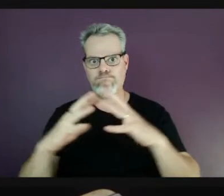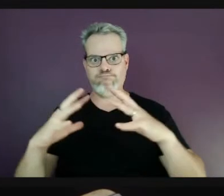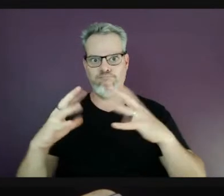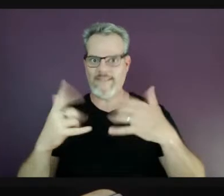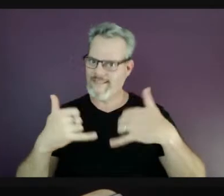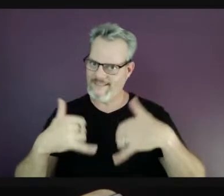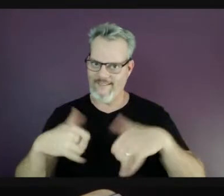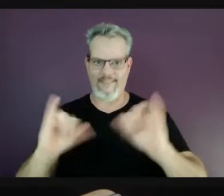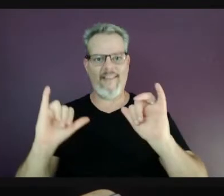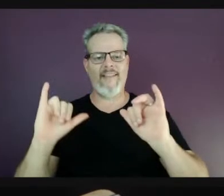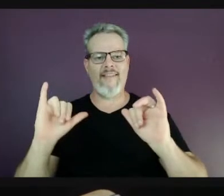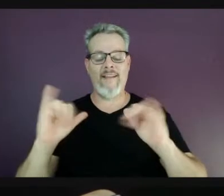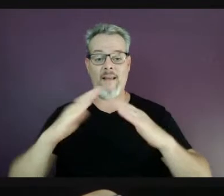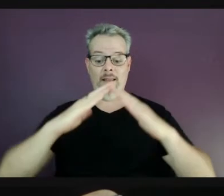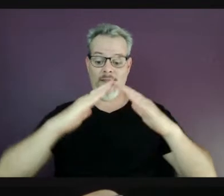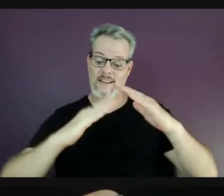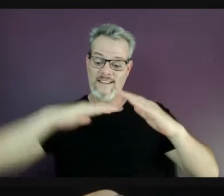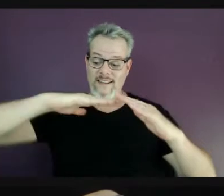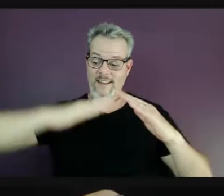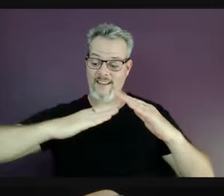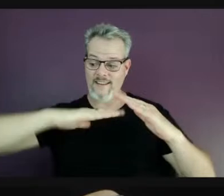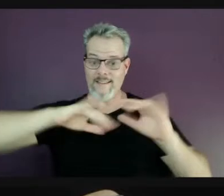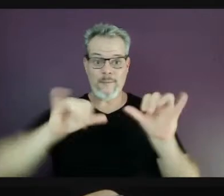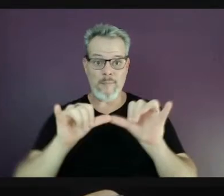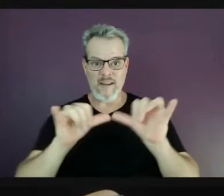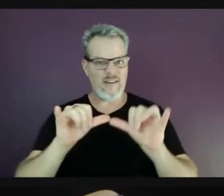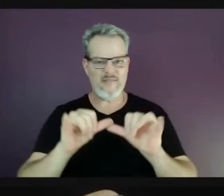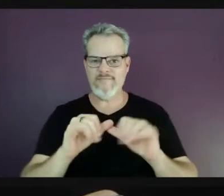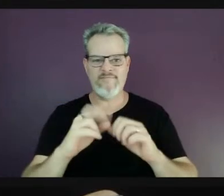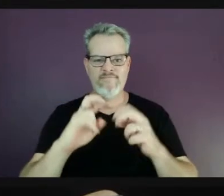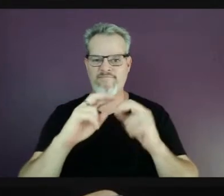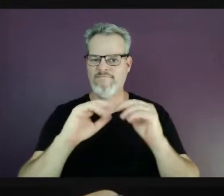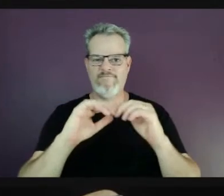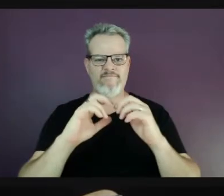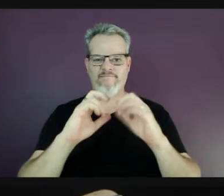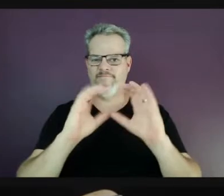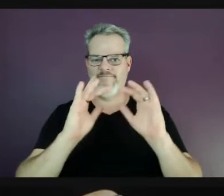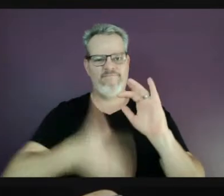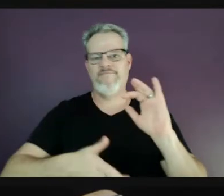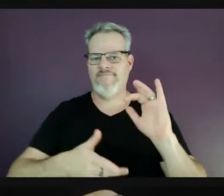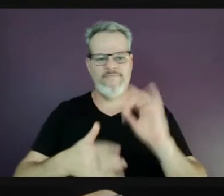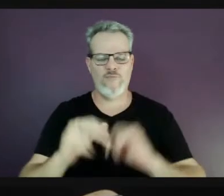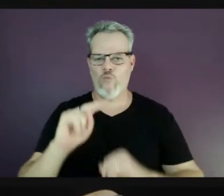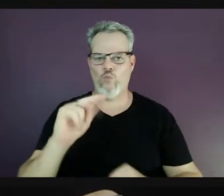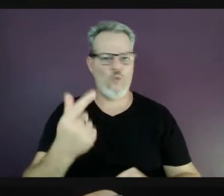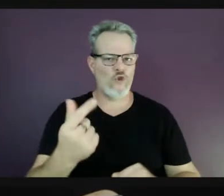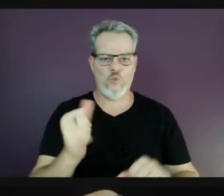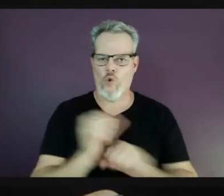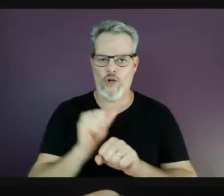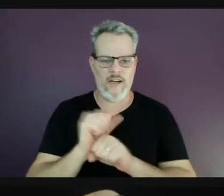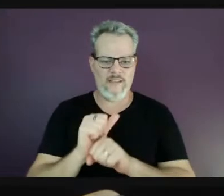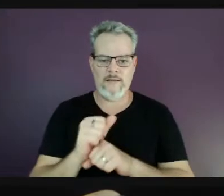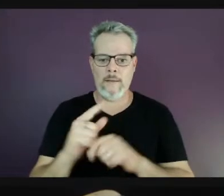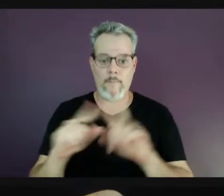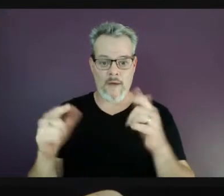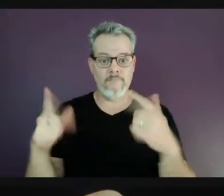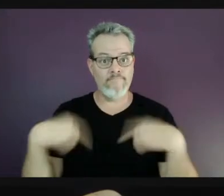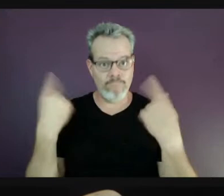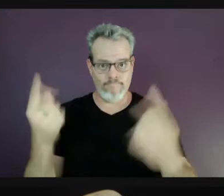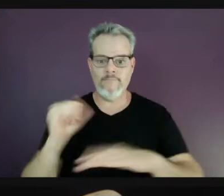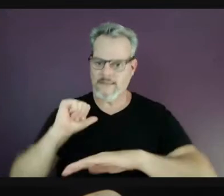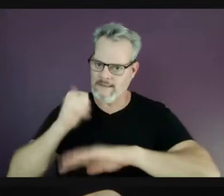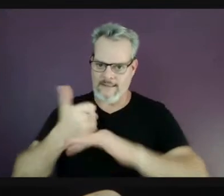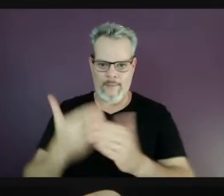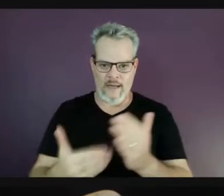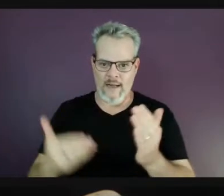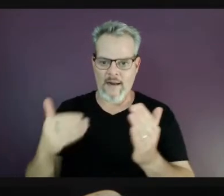went off scale during the peak activity on October 6th, but has been reset and is showing continued inflation, but at a lower